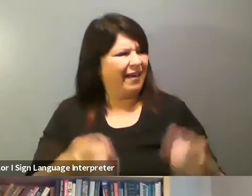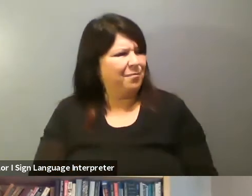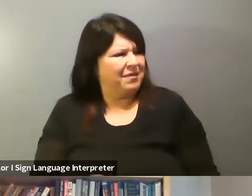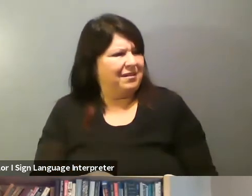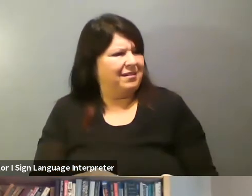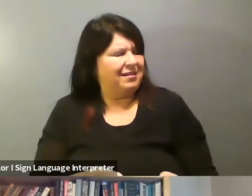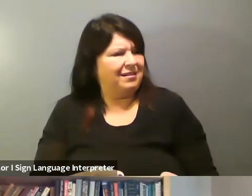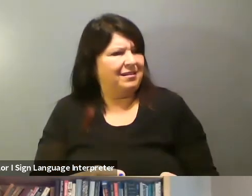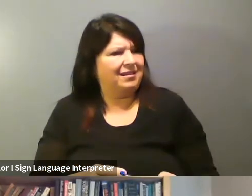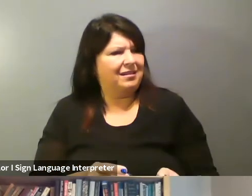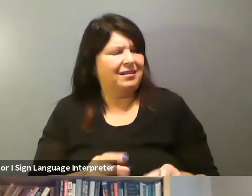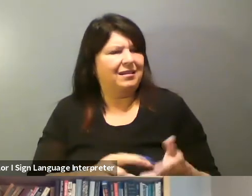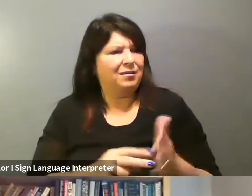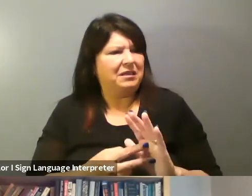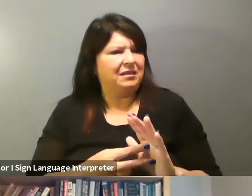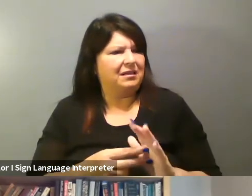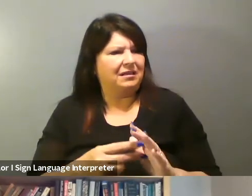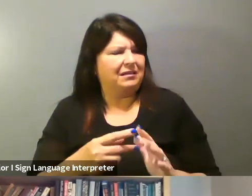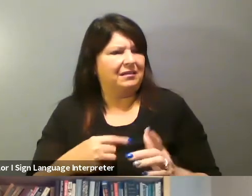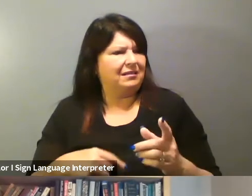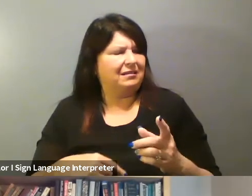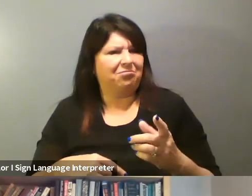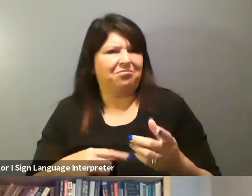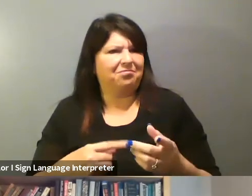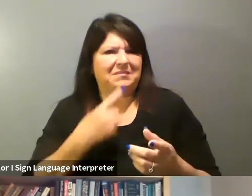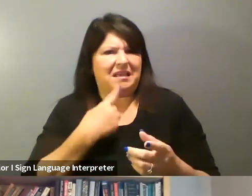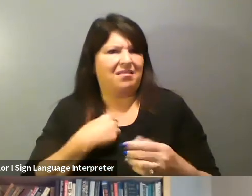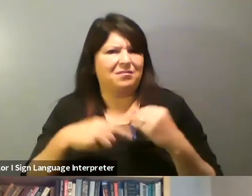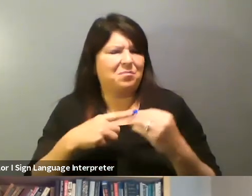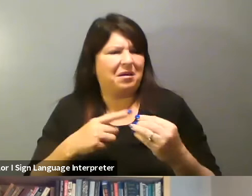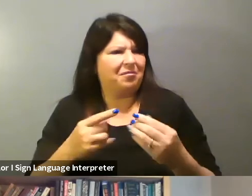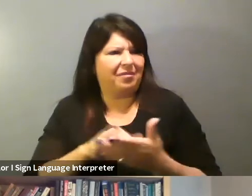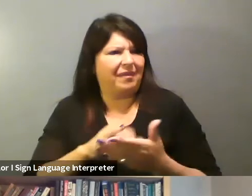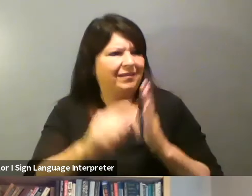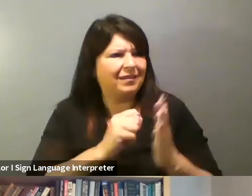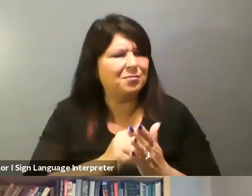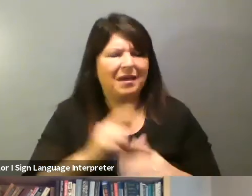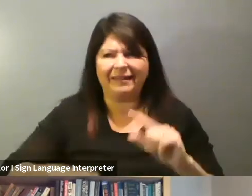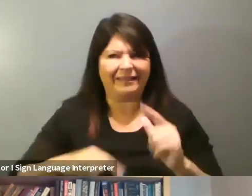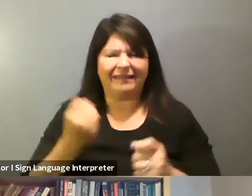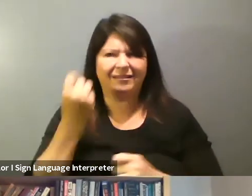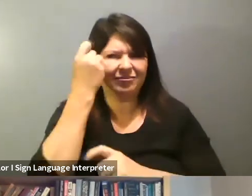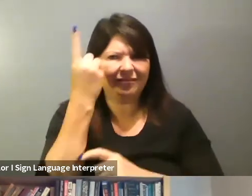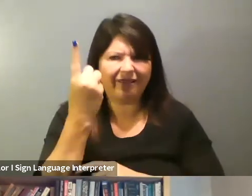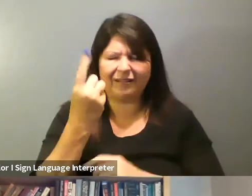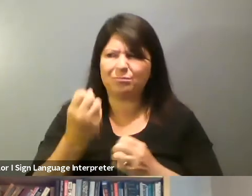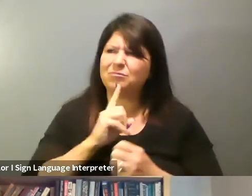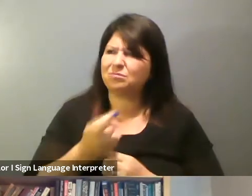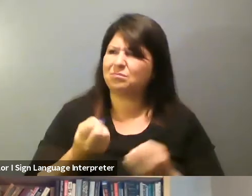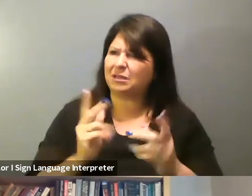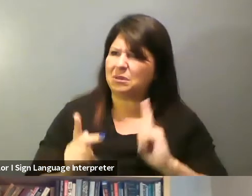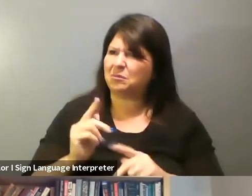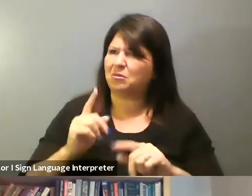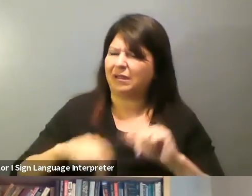era, because I can't wrap my head around it. I'm sure a lot of people in this day and age can't wrap their head around that. Well, free quality healthcare